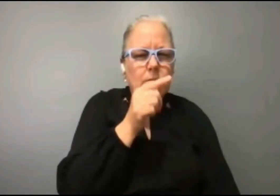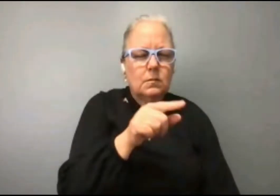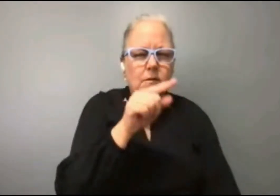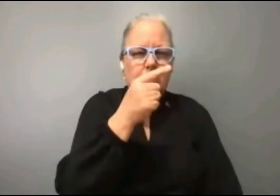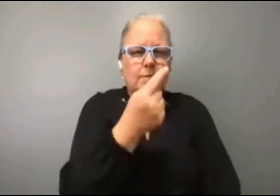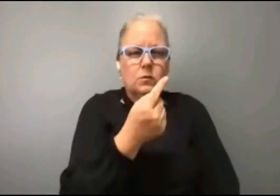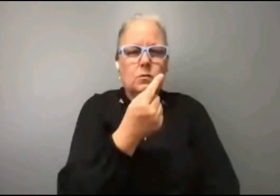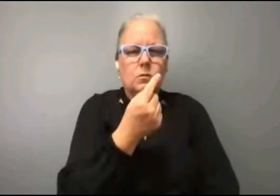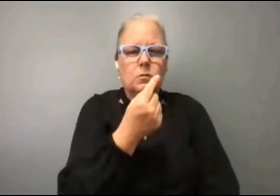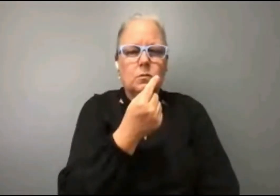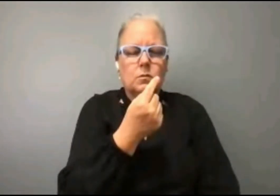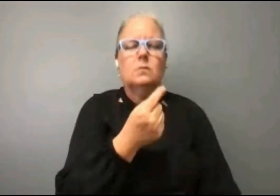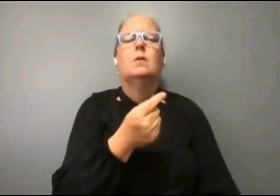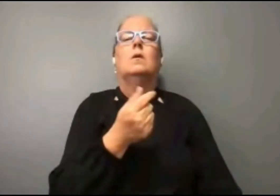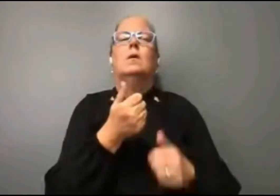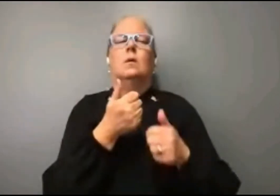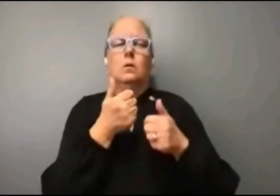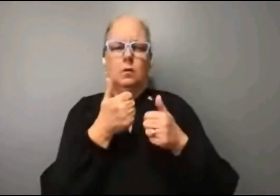Okay,